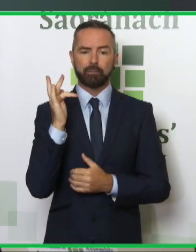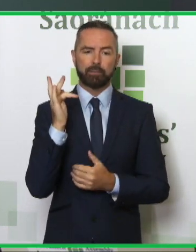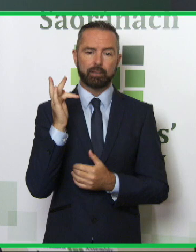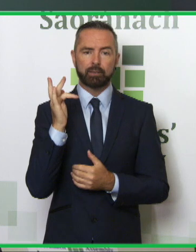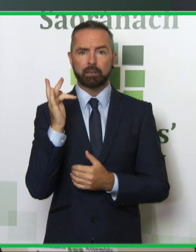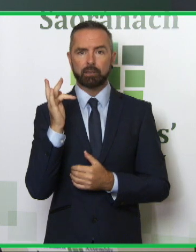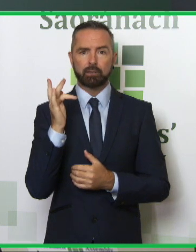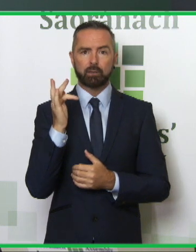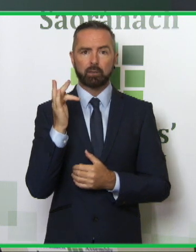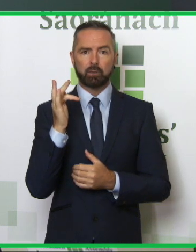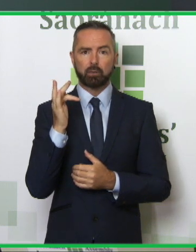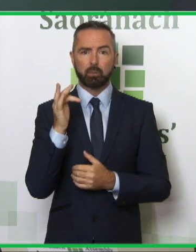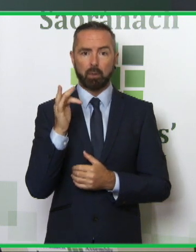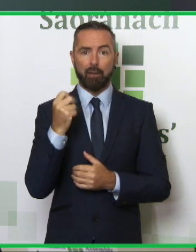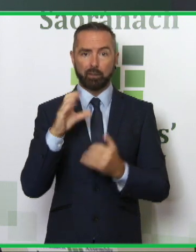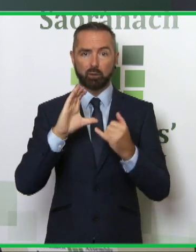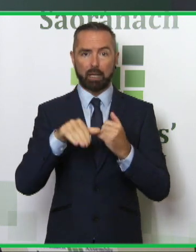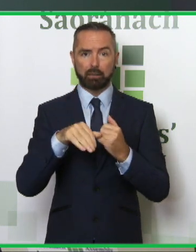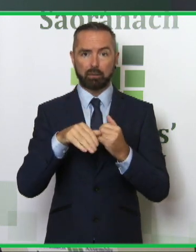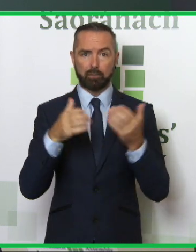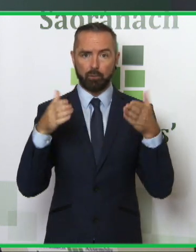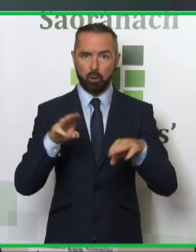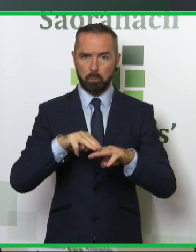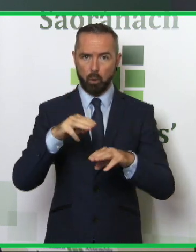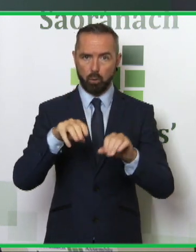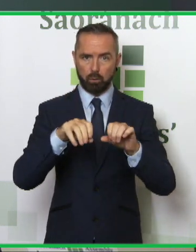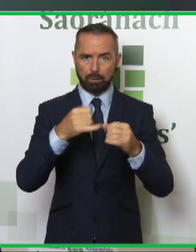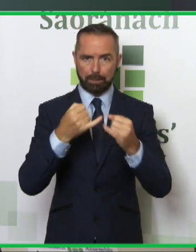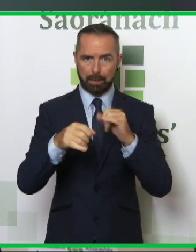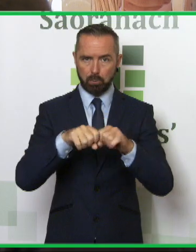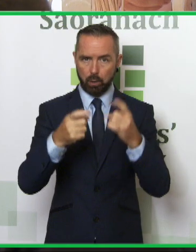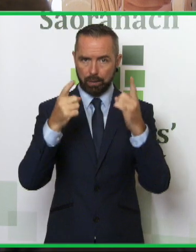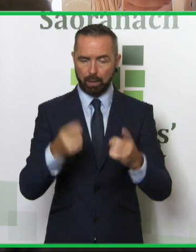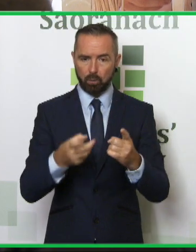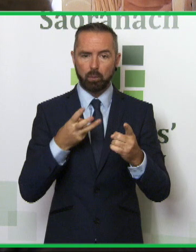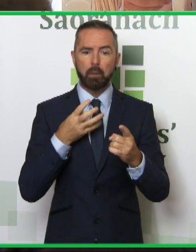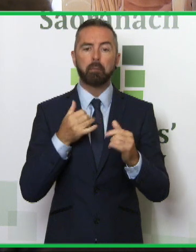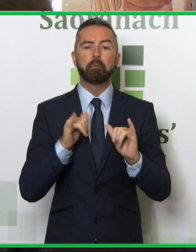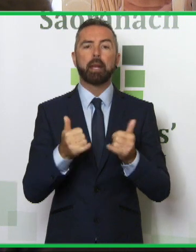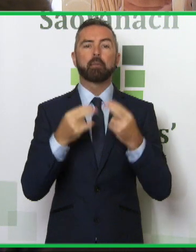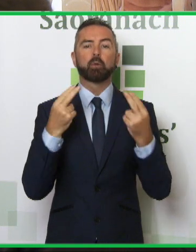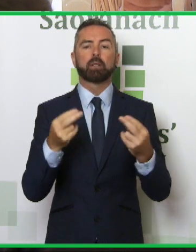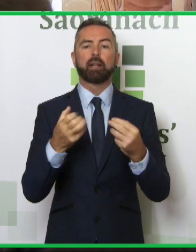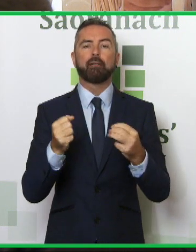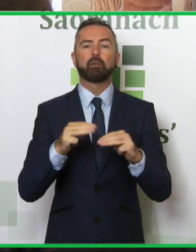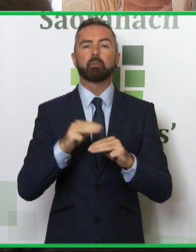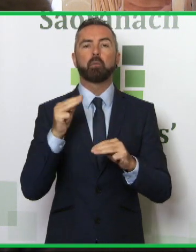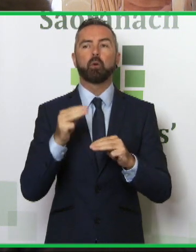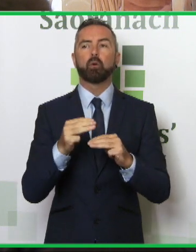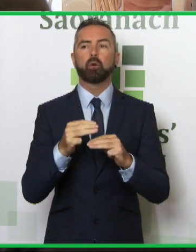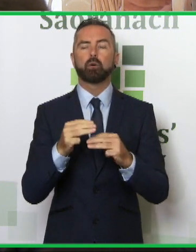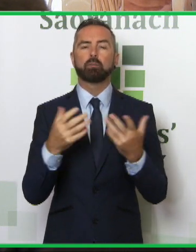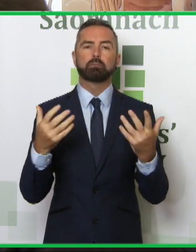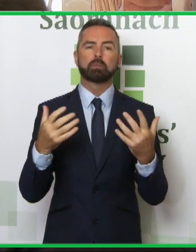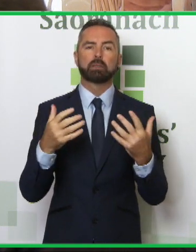more detailed breakdown, depending on the result of the first question, we may have to go to a more